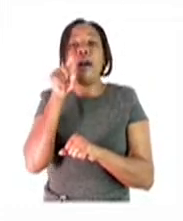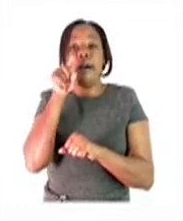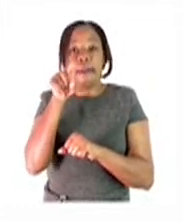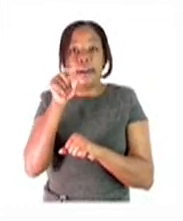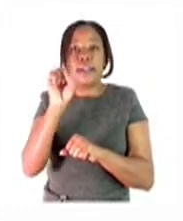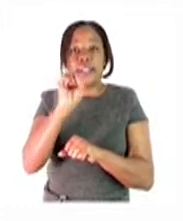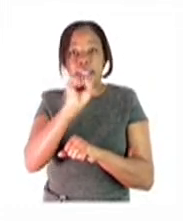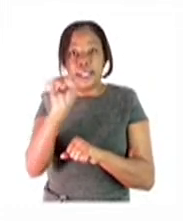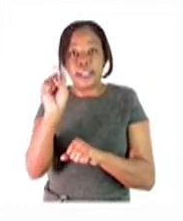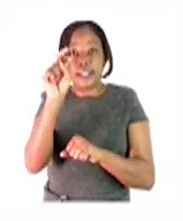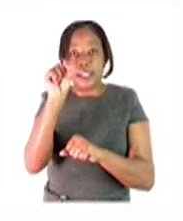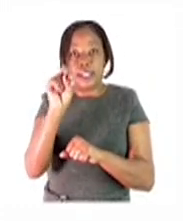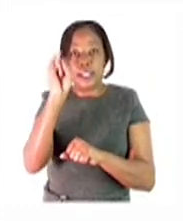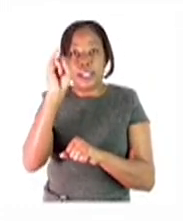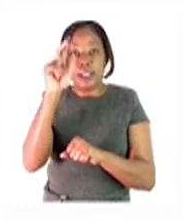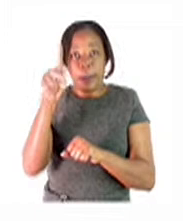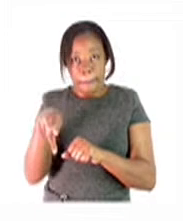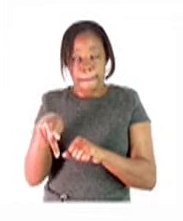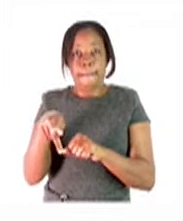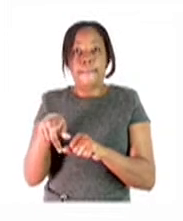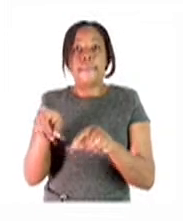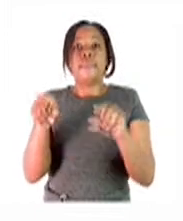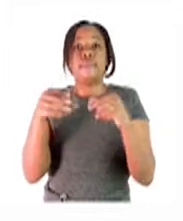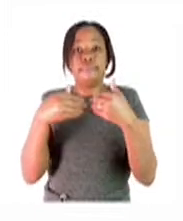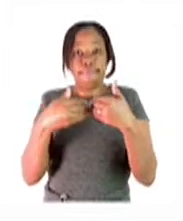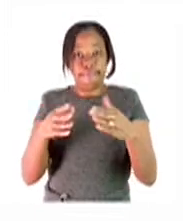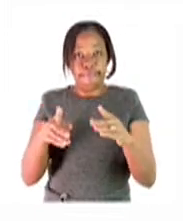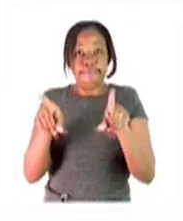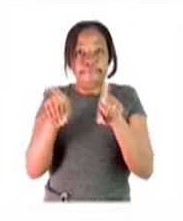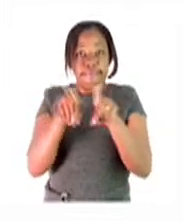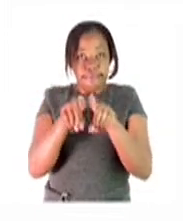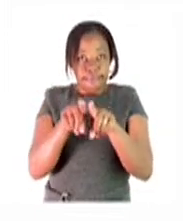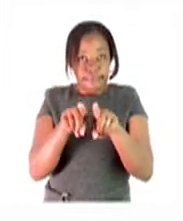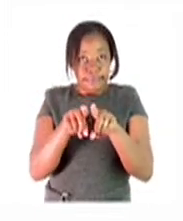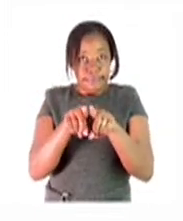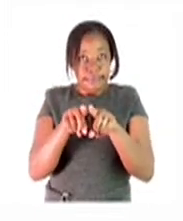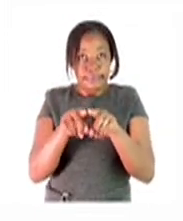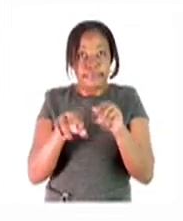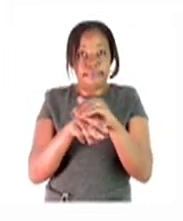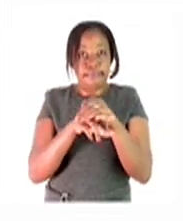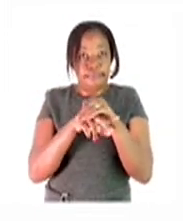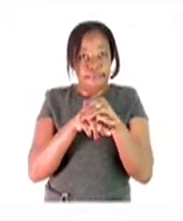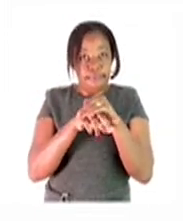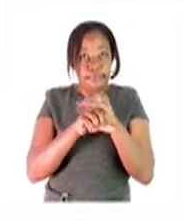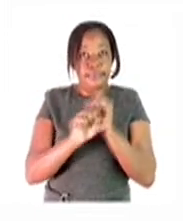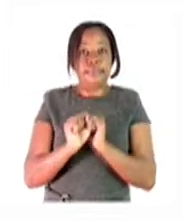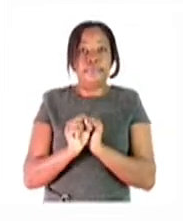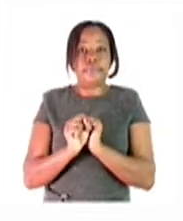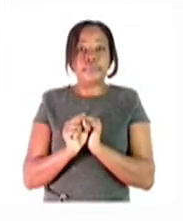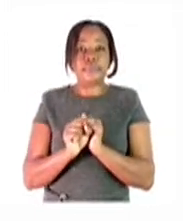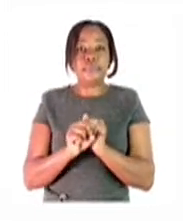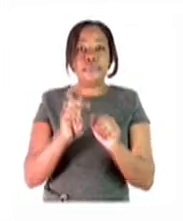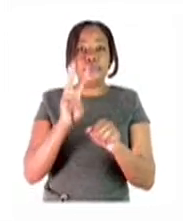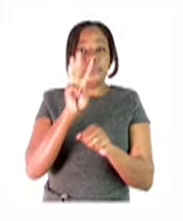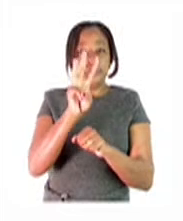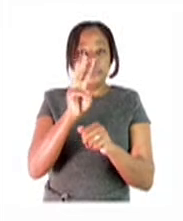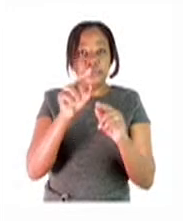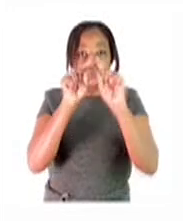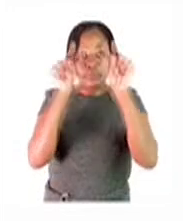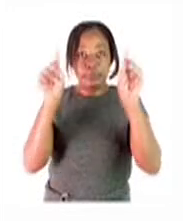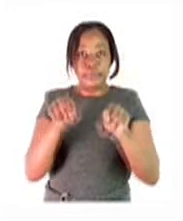here, it is found on these 4 words. Which word is containing those 2 letters? And the third picture there also, look at